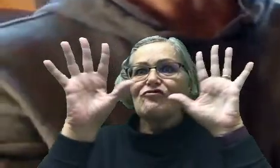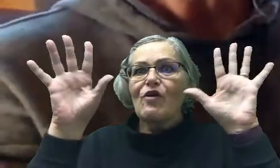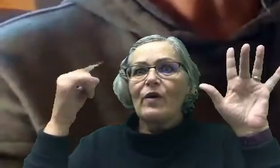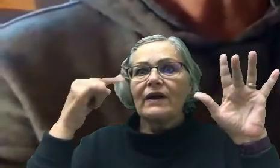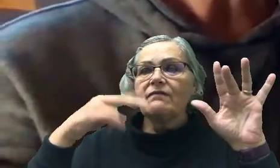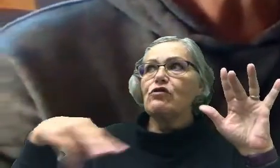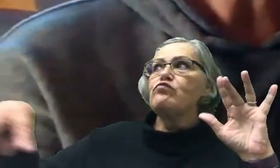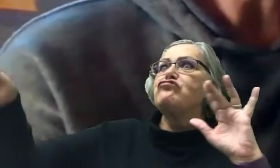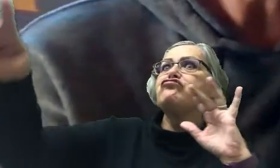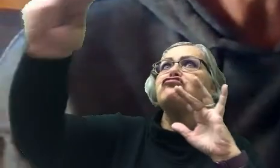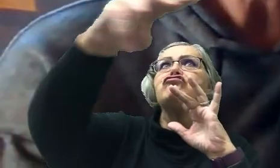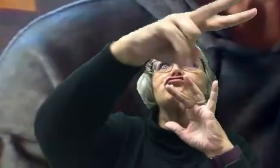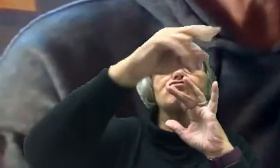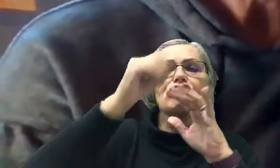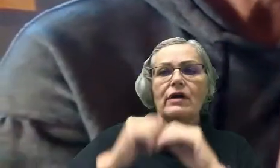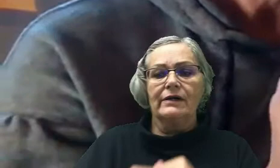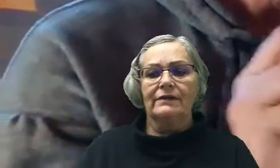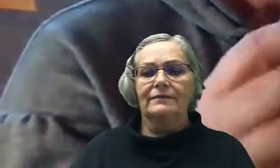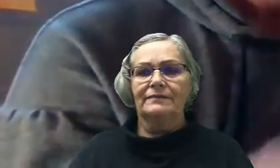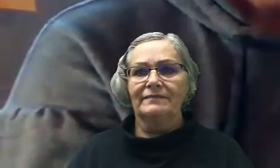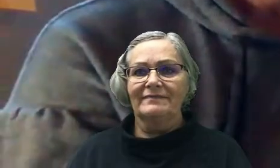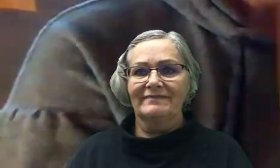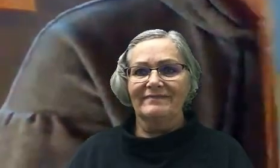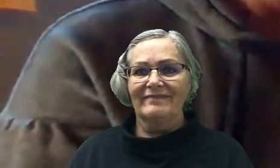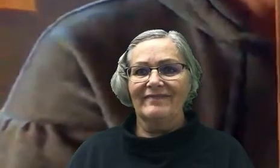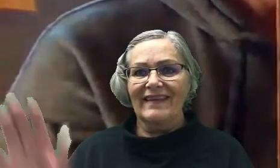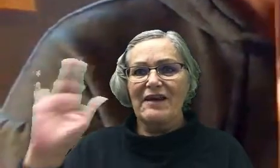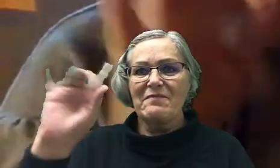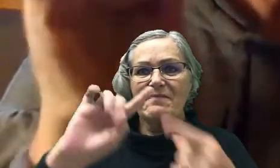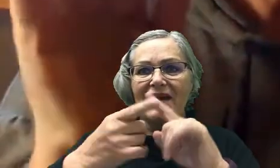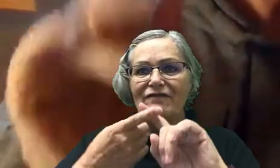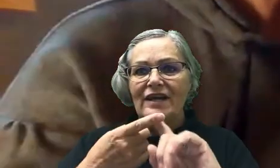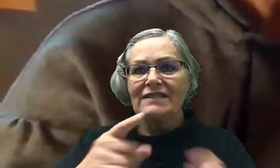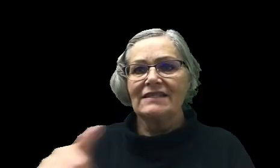miles around. Bye, friends.